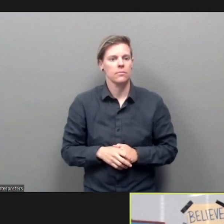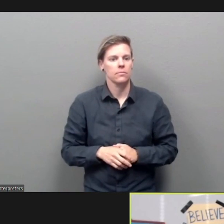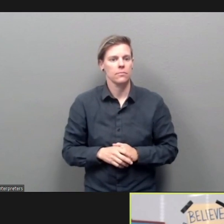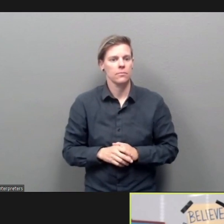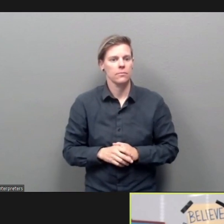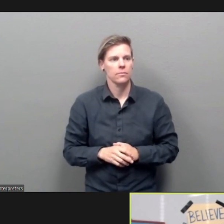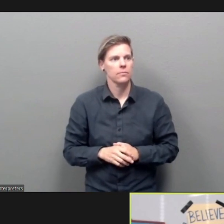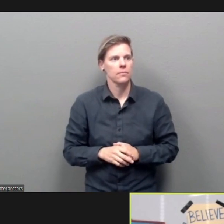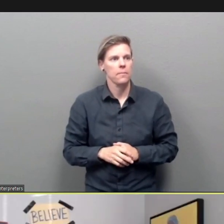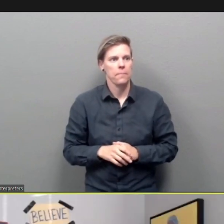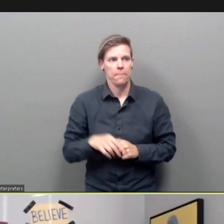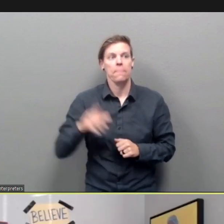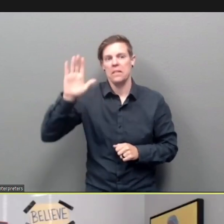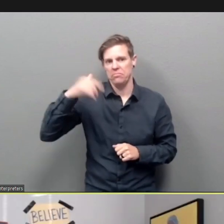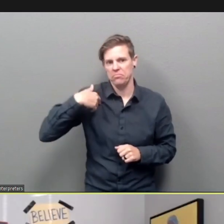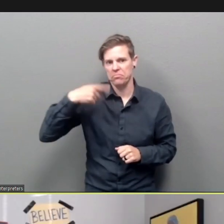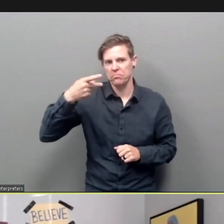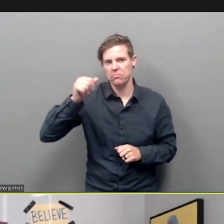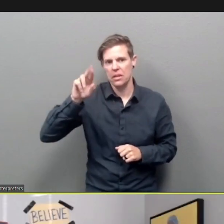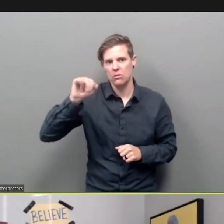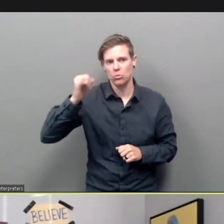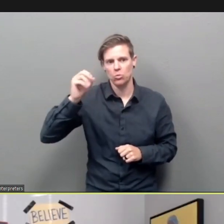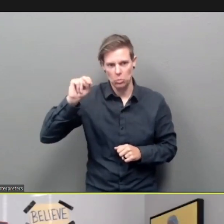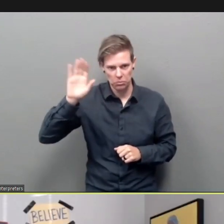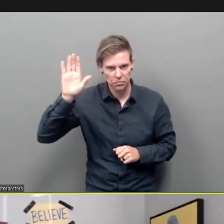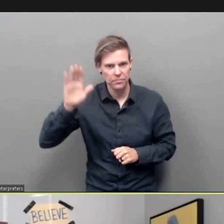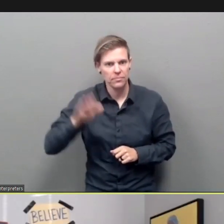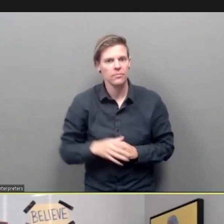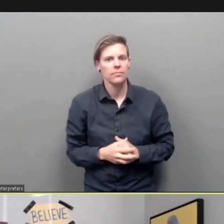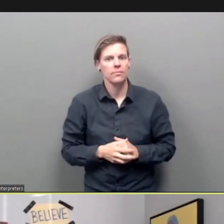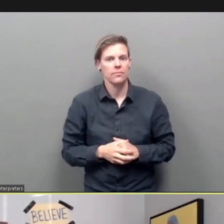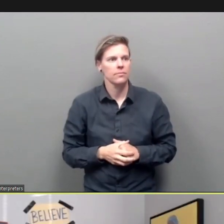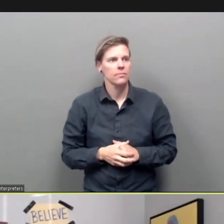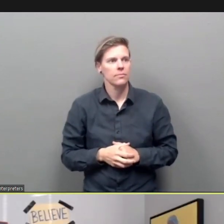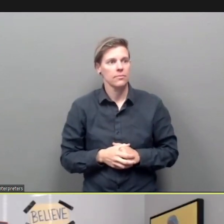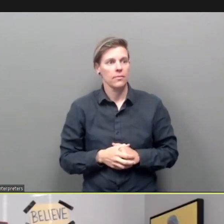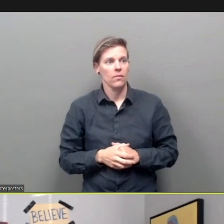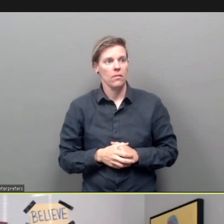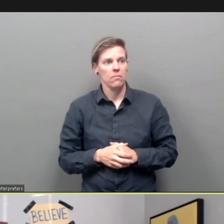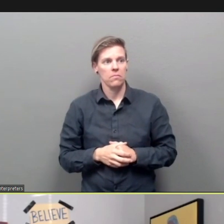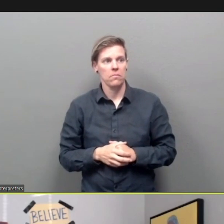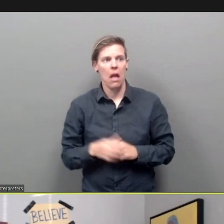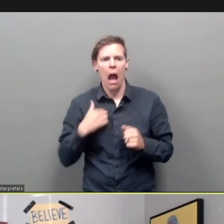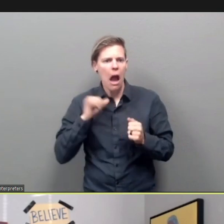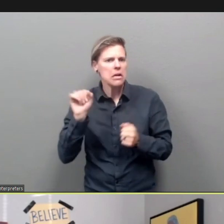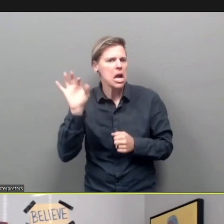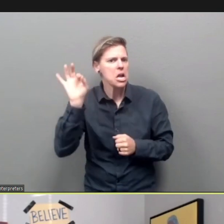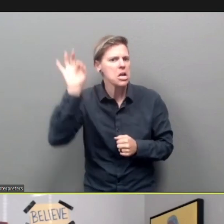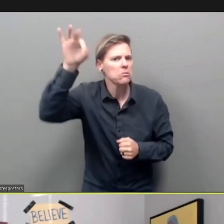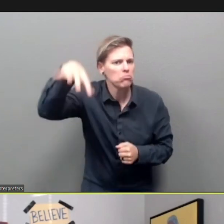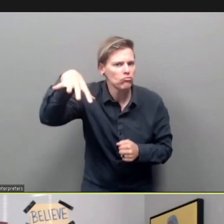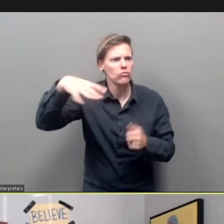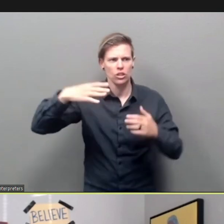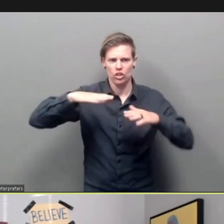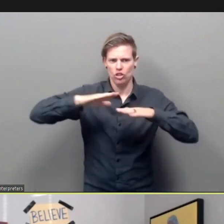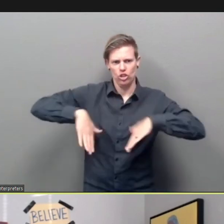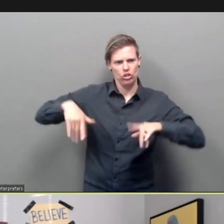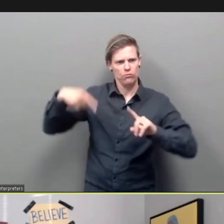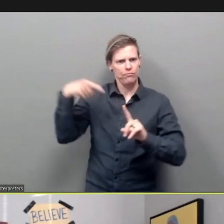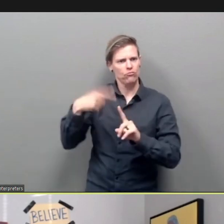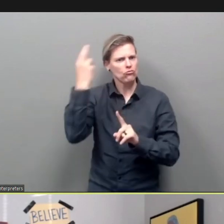Well, maybe Christine can talk about that, but can I talk about children and just the reasons why we might want to get our kids vaccinated?